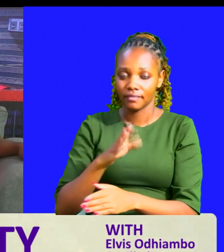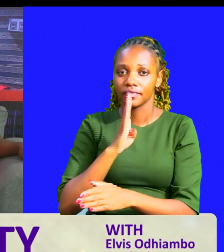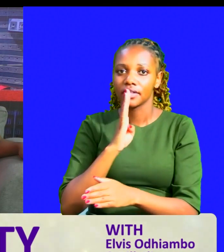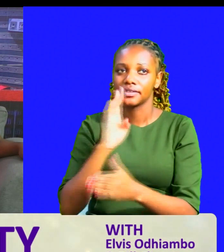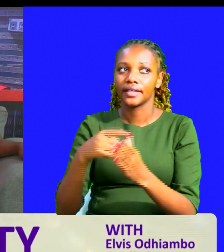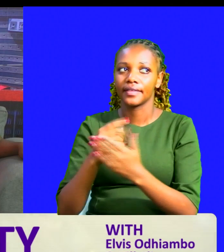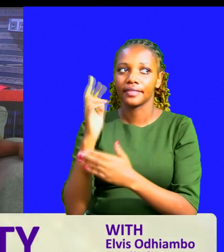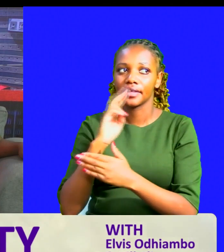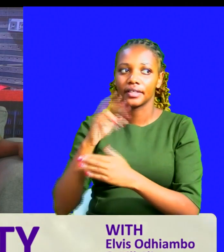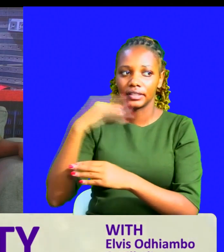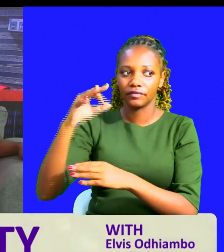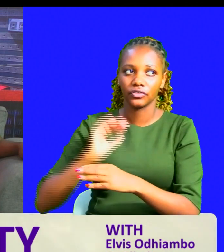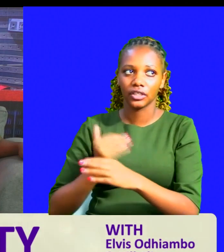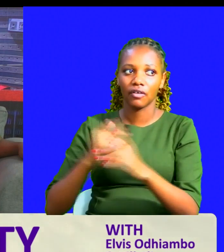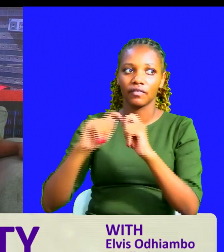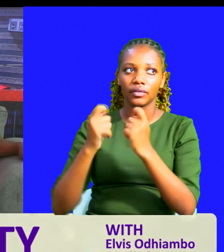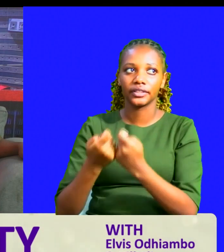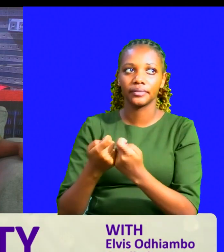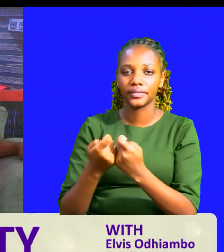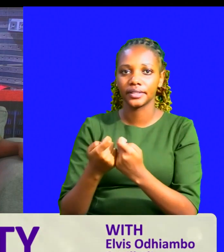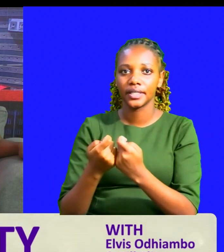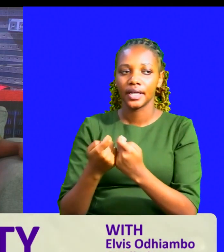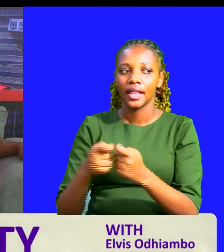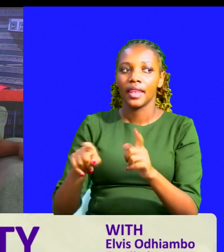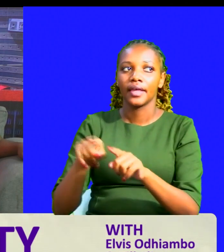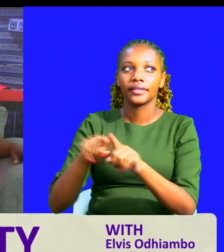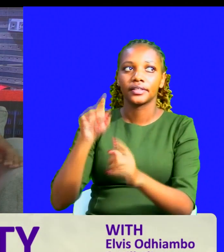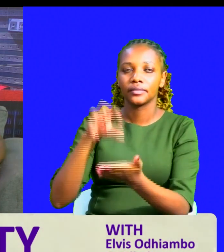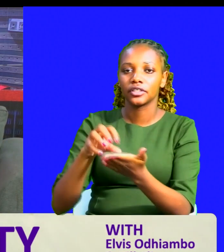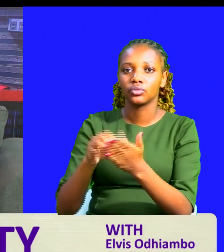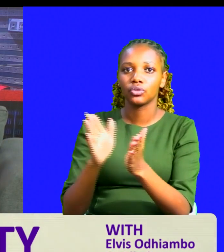future of our clubs, just like we are seeing the situation with Gor Mahia now.